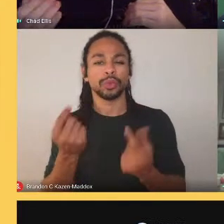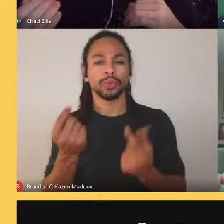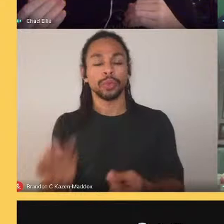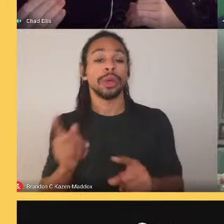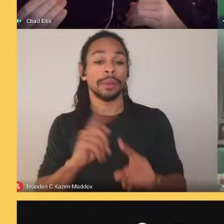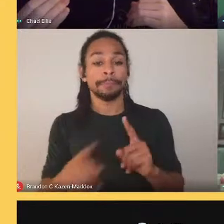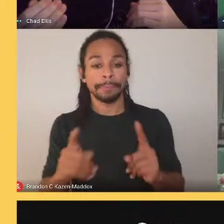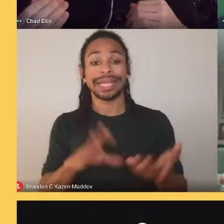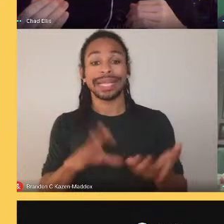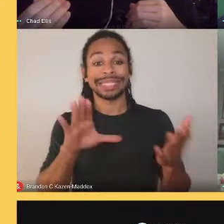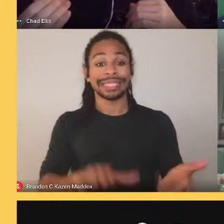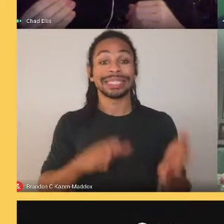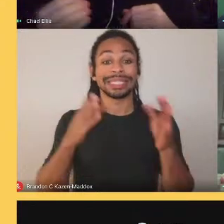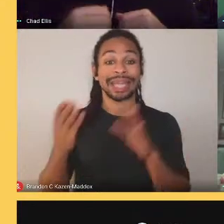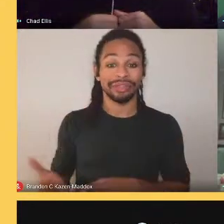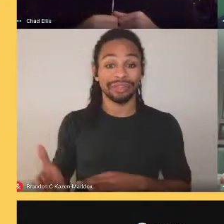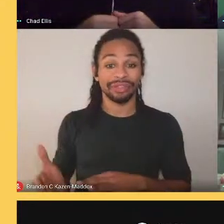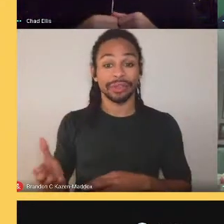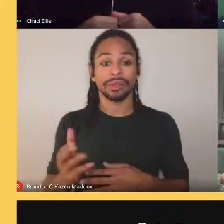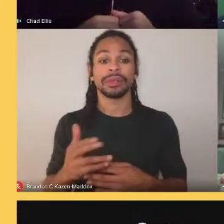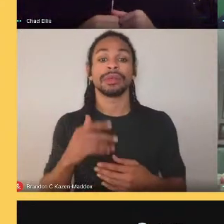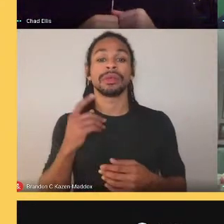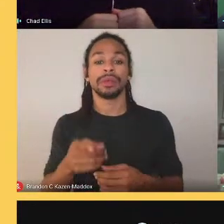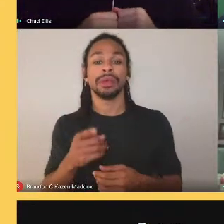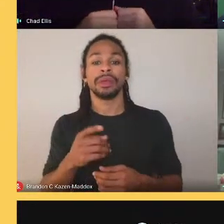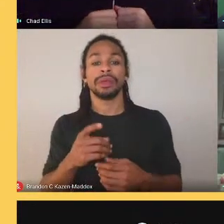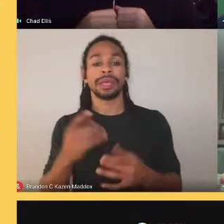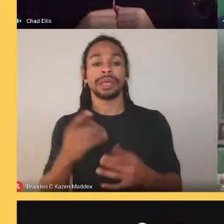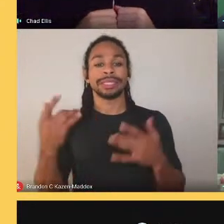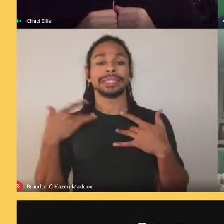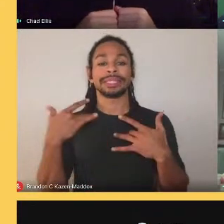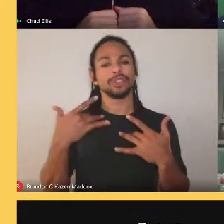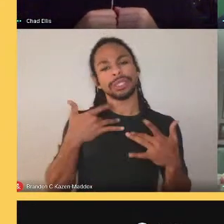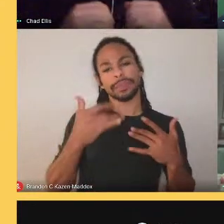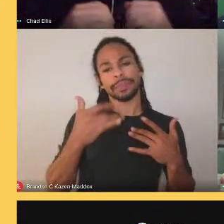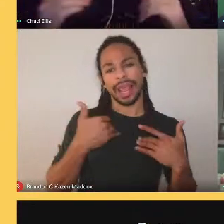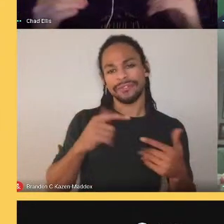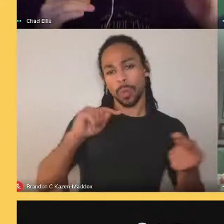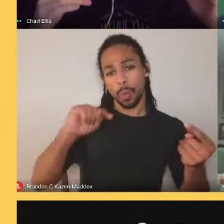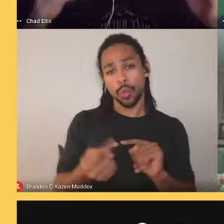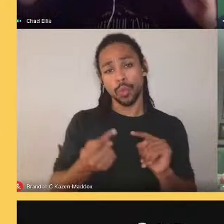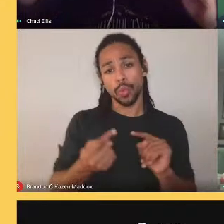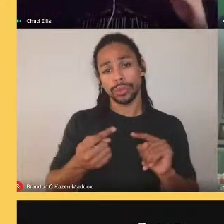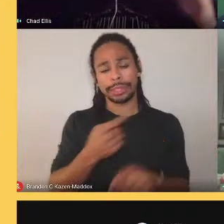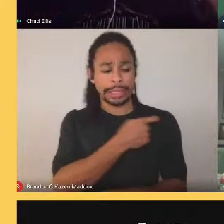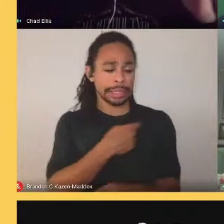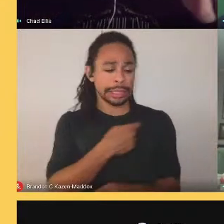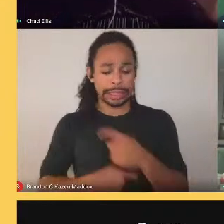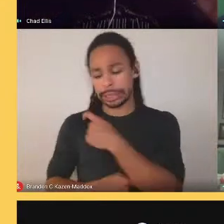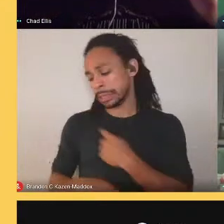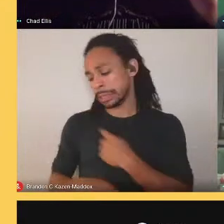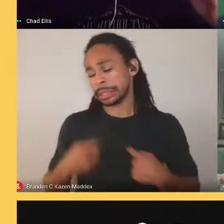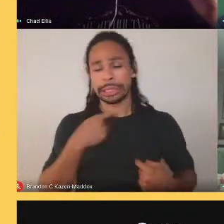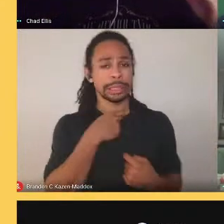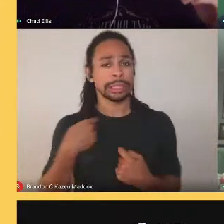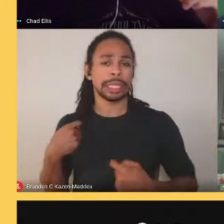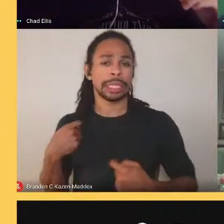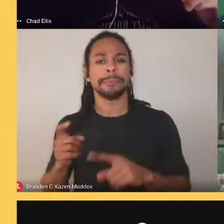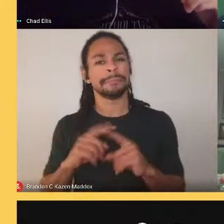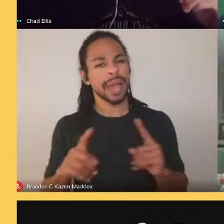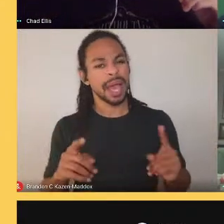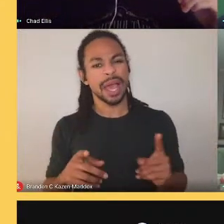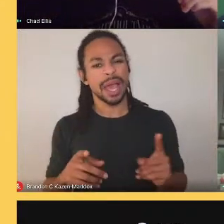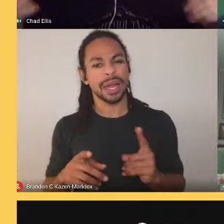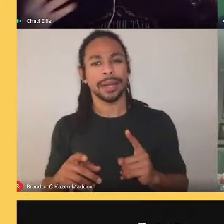master. But it's a game where being stronger doesn't make for a better experience. Like oftentimes playing a